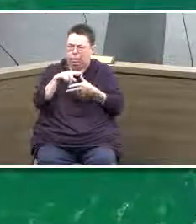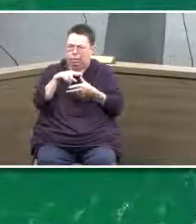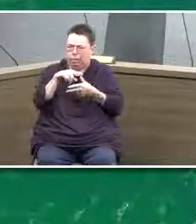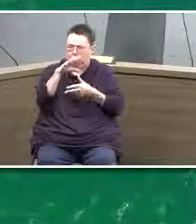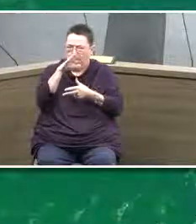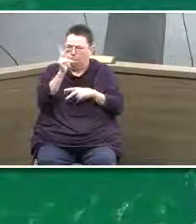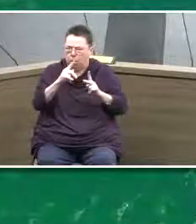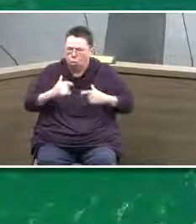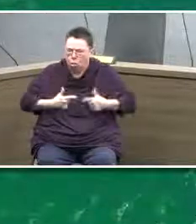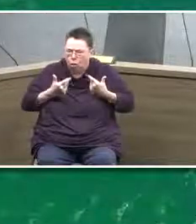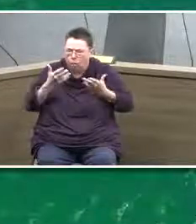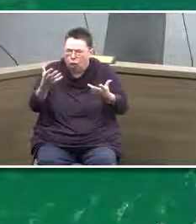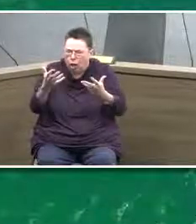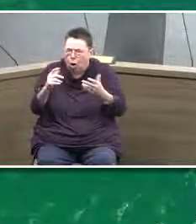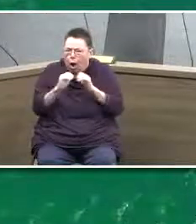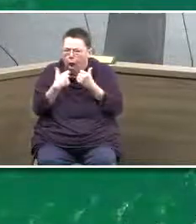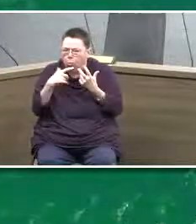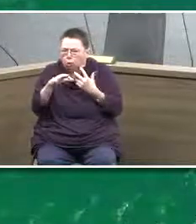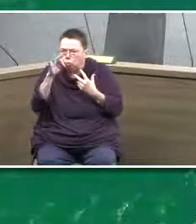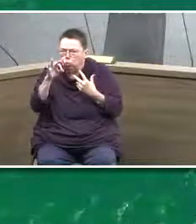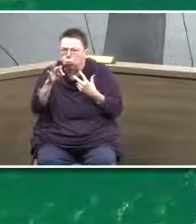tenant selection plan.